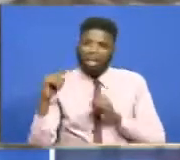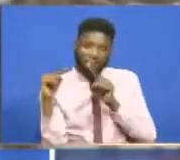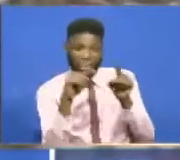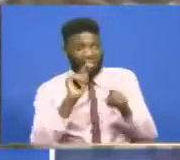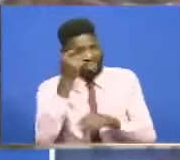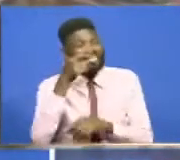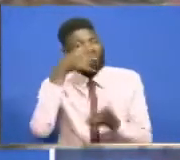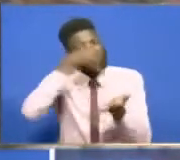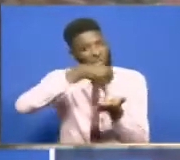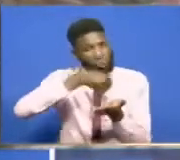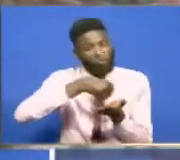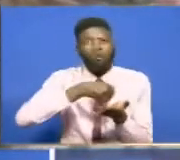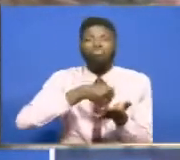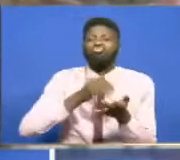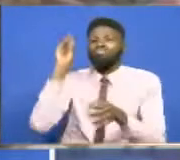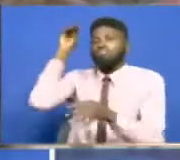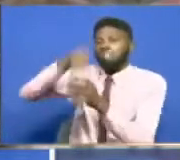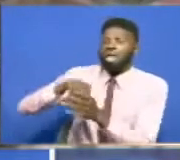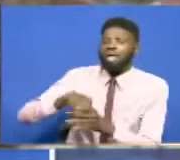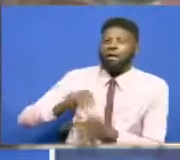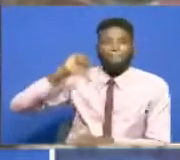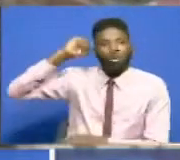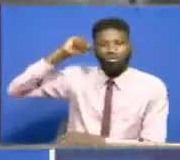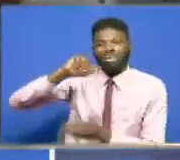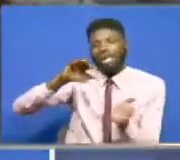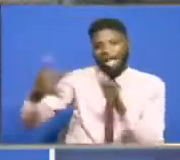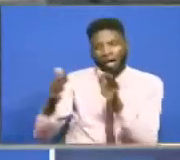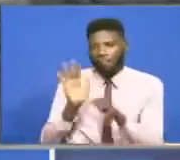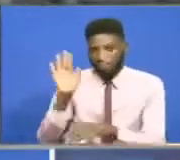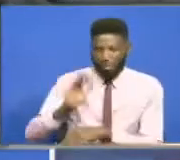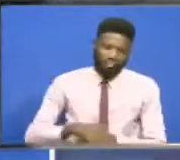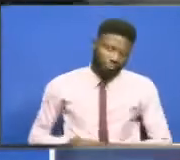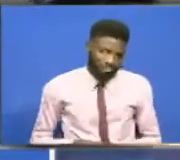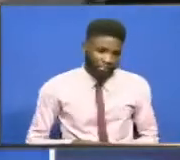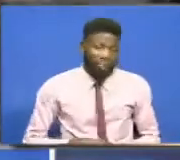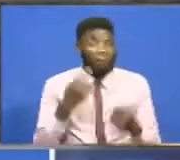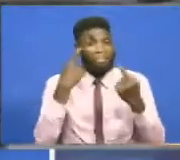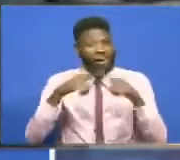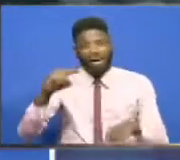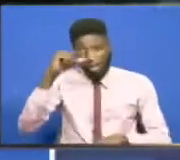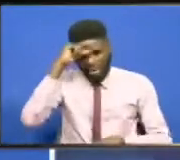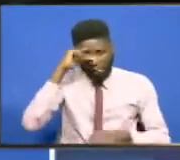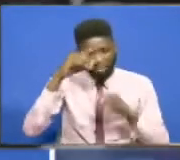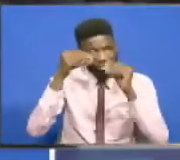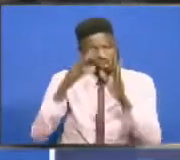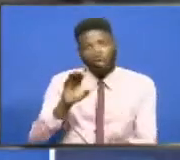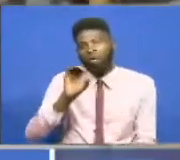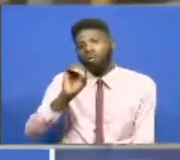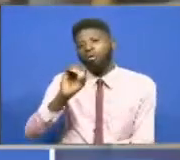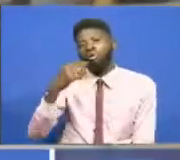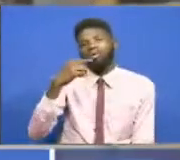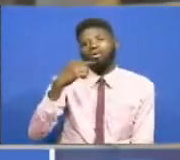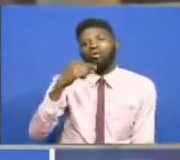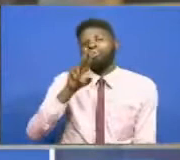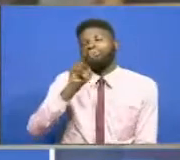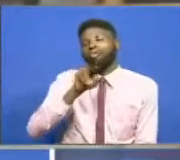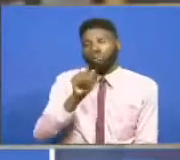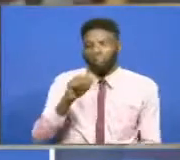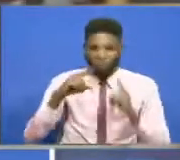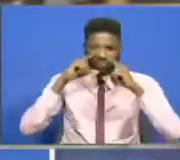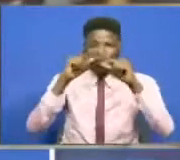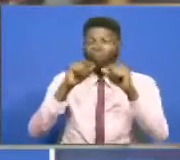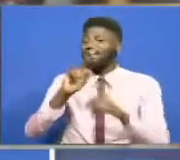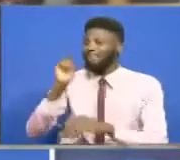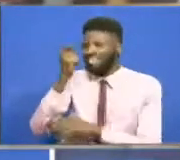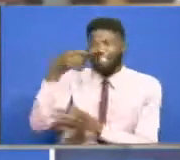political affairs. Government spokesperson Cyrus Oguna has, however, refuted the claims of Kenya's involvement in the heavy